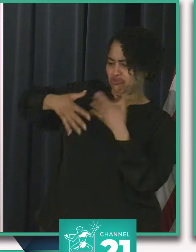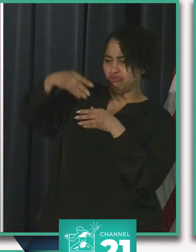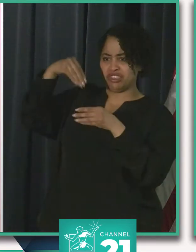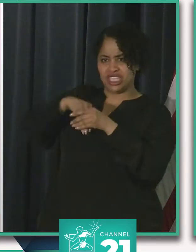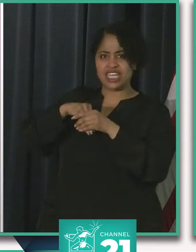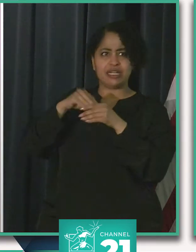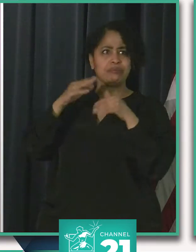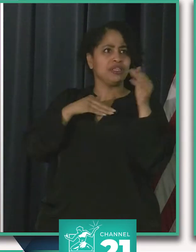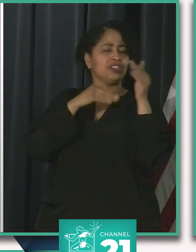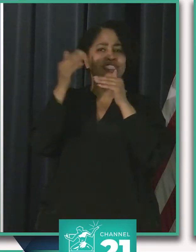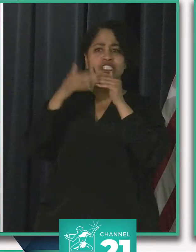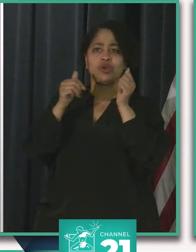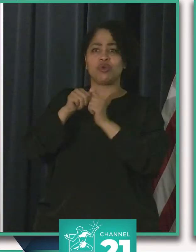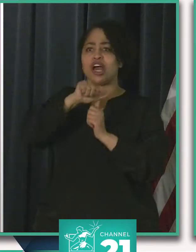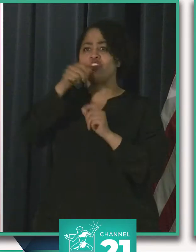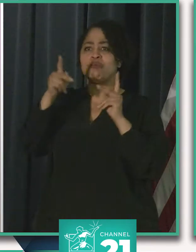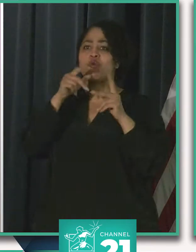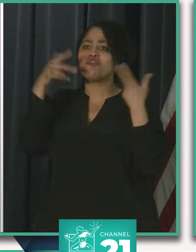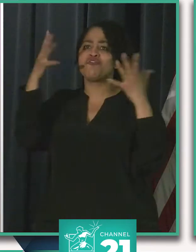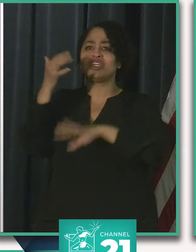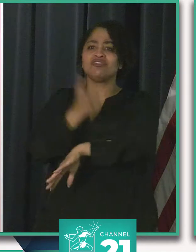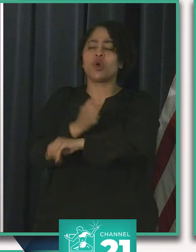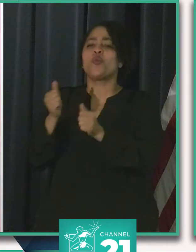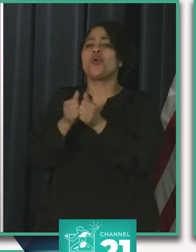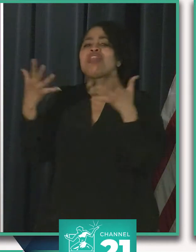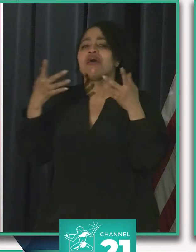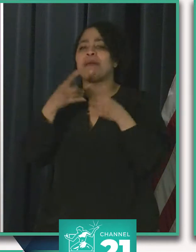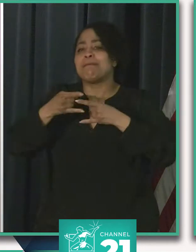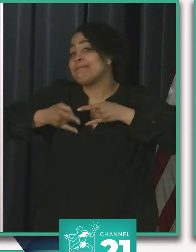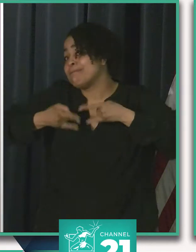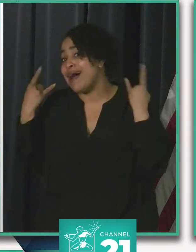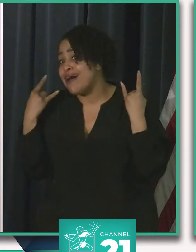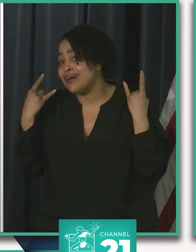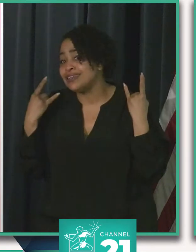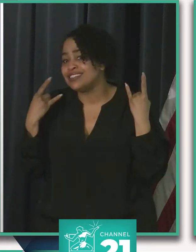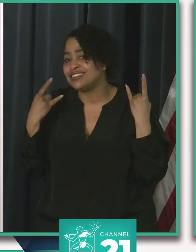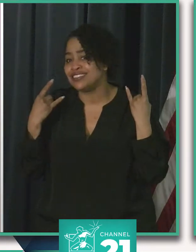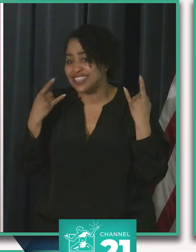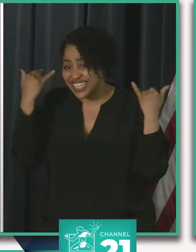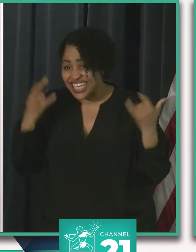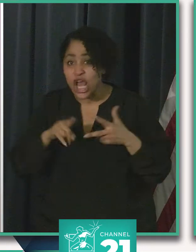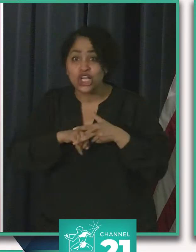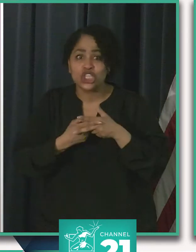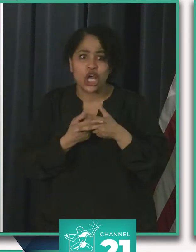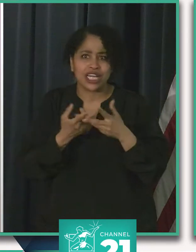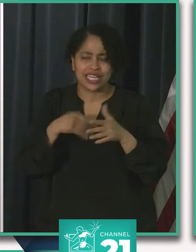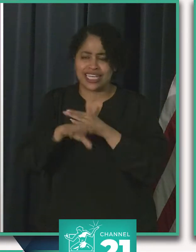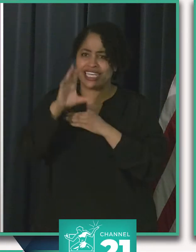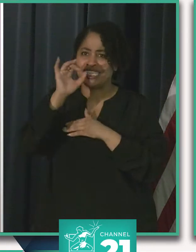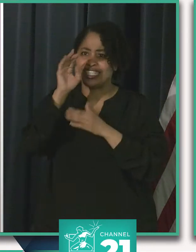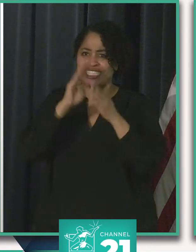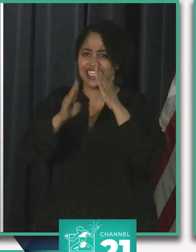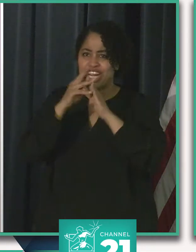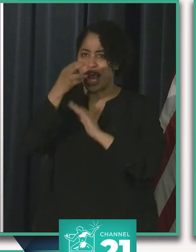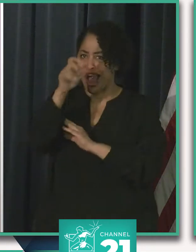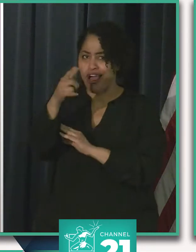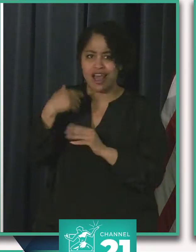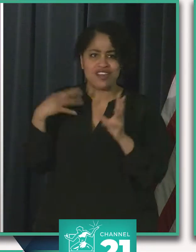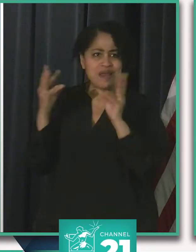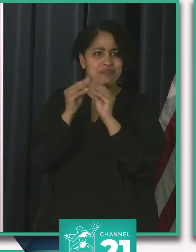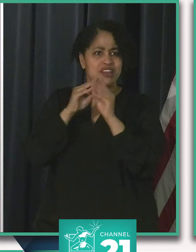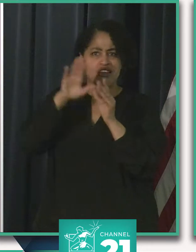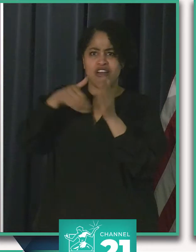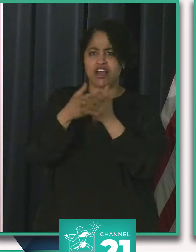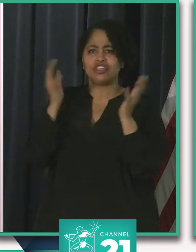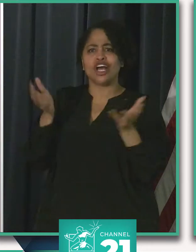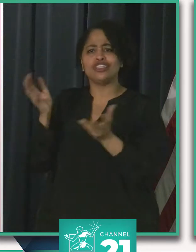indoors with other fully vaccinated people without wearing a mask. This is starting to happen in City Hall now. We're having meetings where we're all sitting